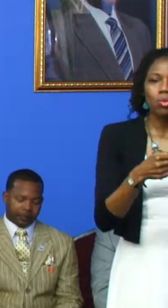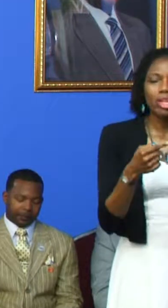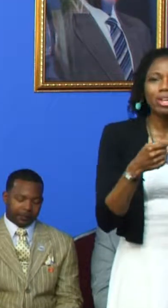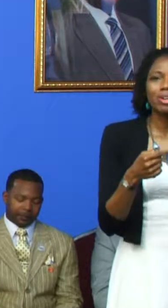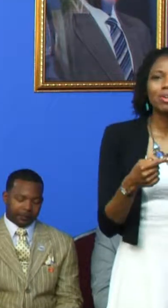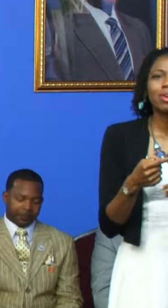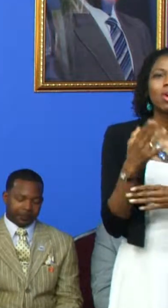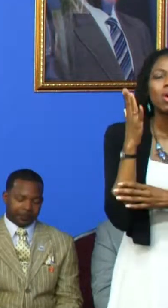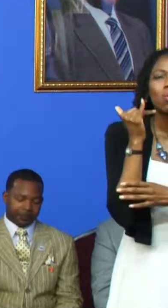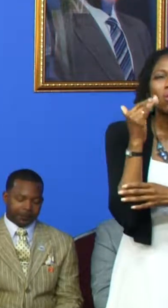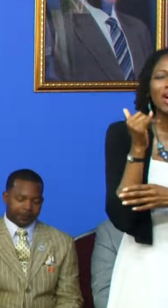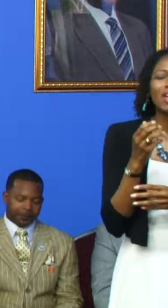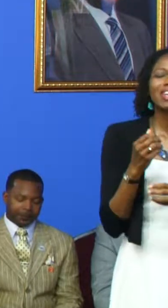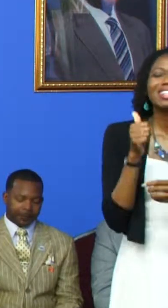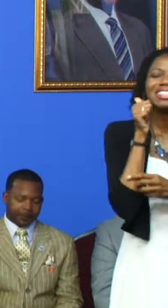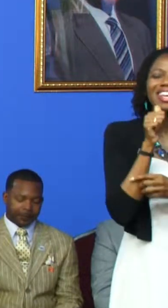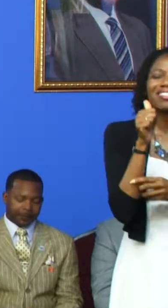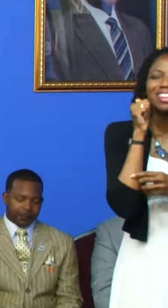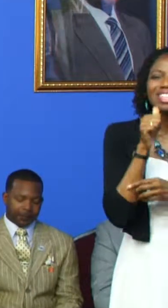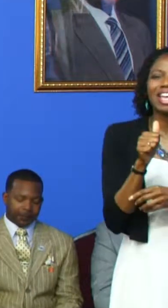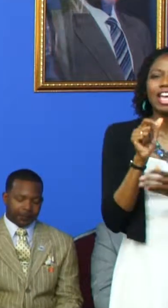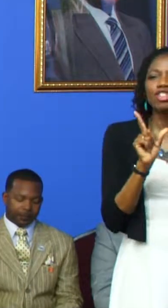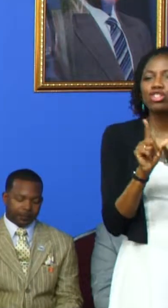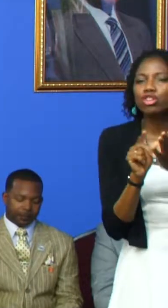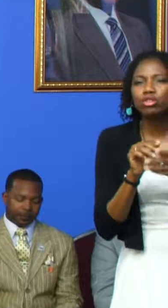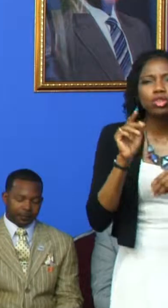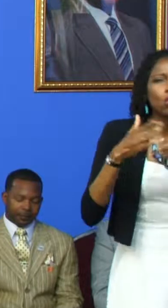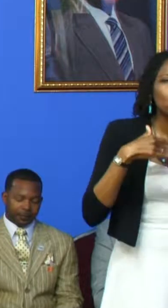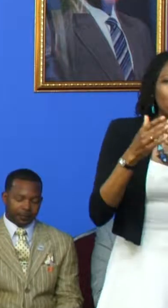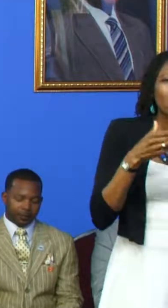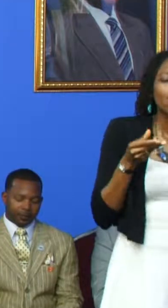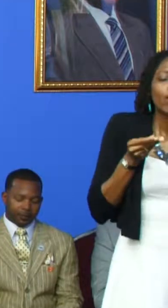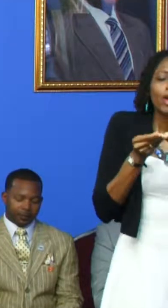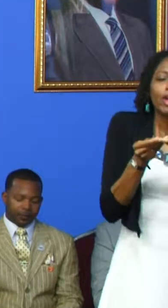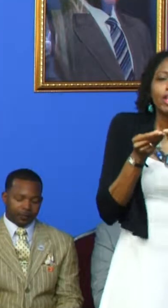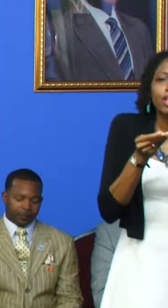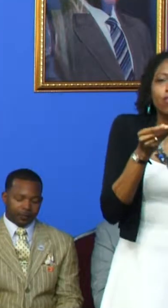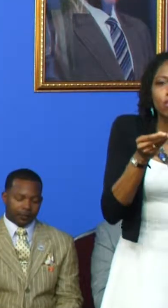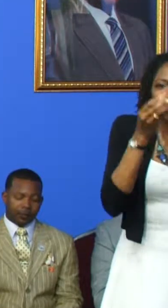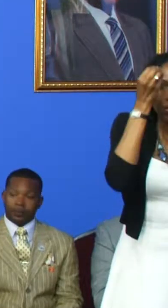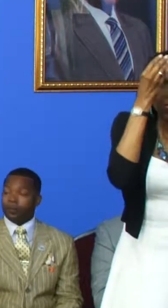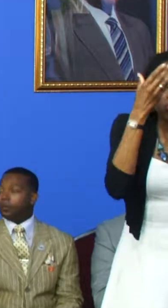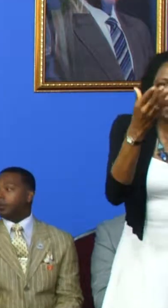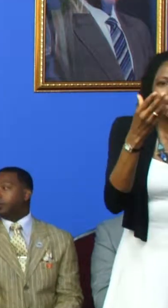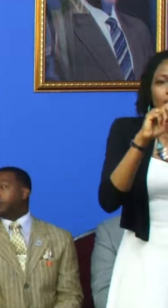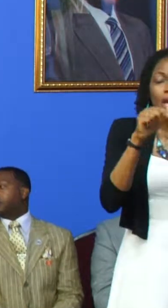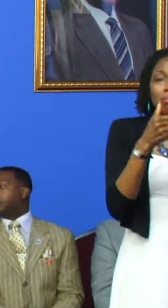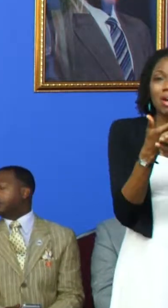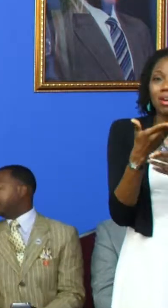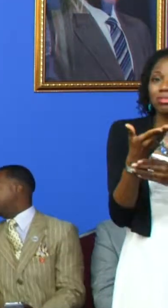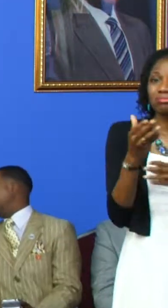they are feeding you stuff that have nothing to do with your business.